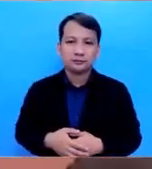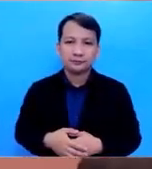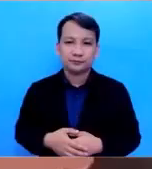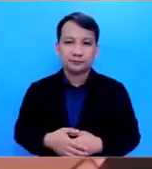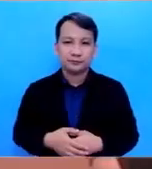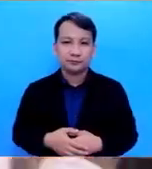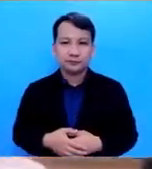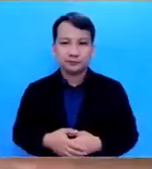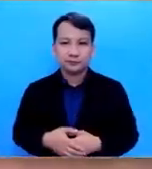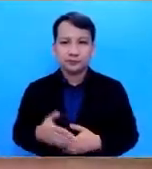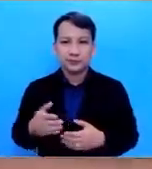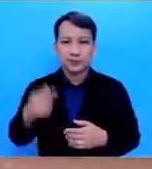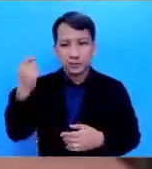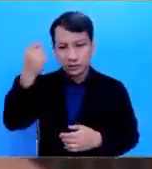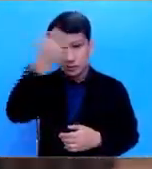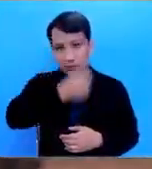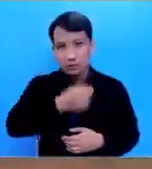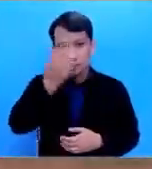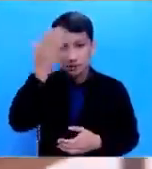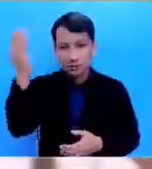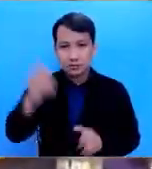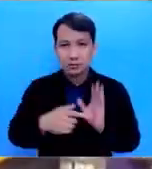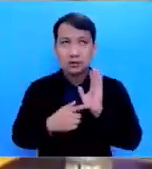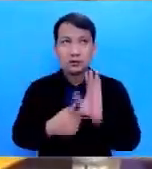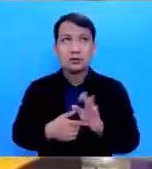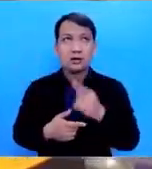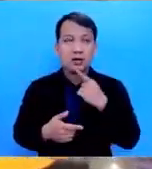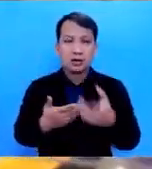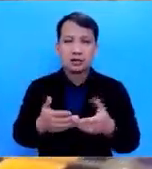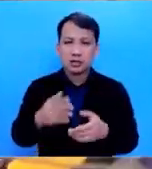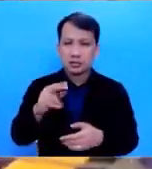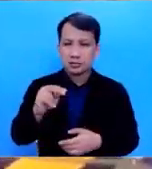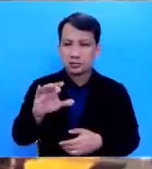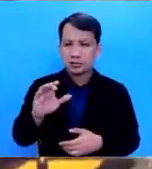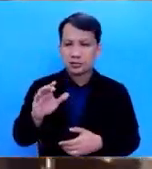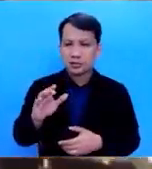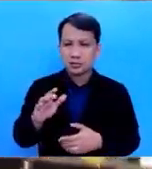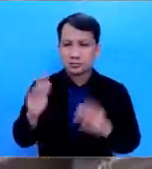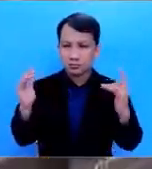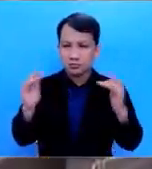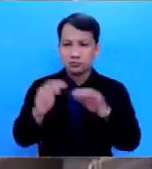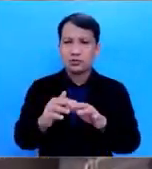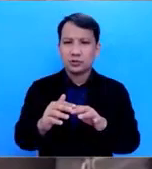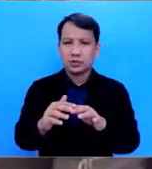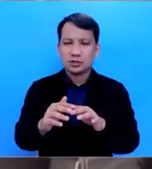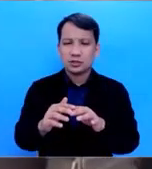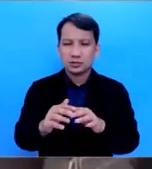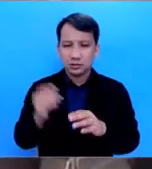Pagdating ng award-winning singer-songwriter sa NYU, pinagkaguluhan siya ng mga graduate.